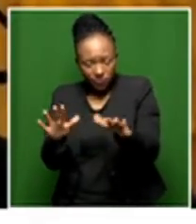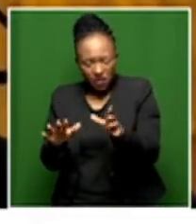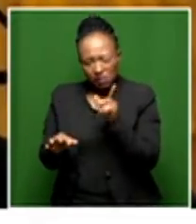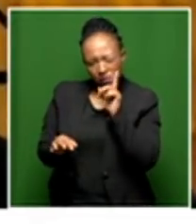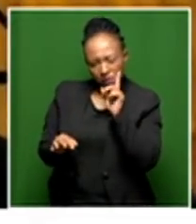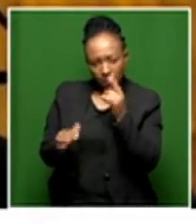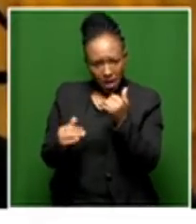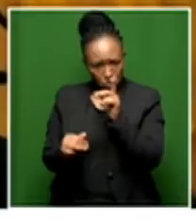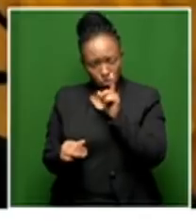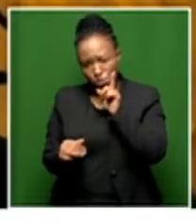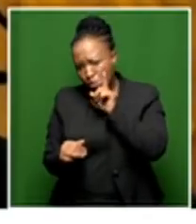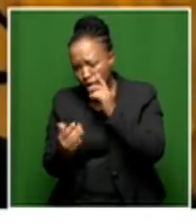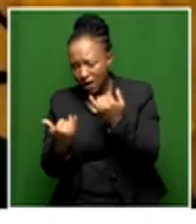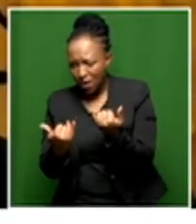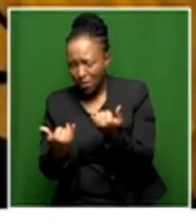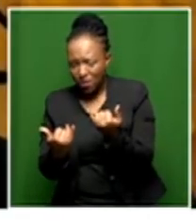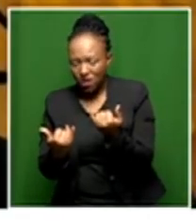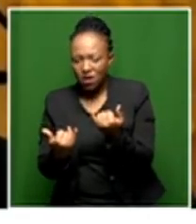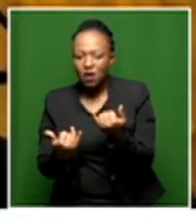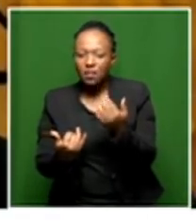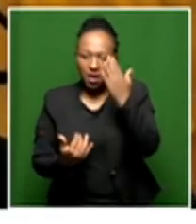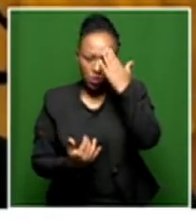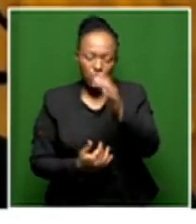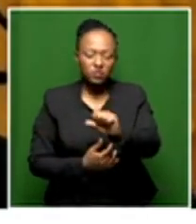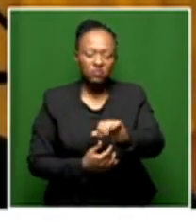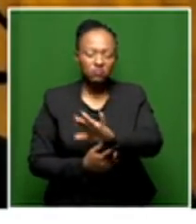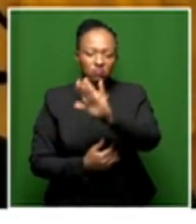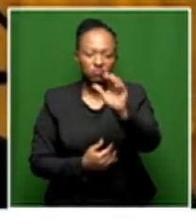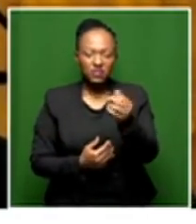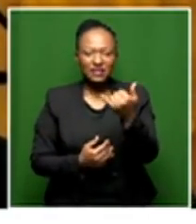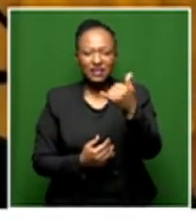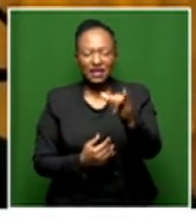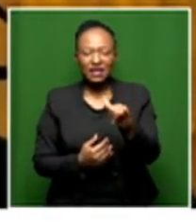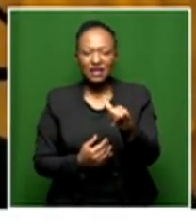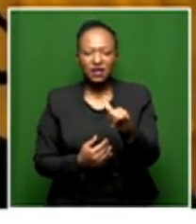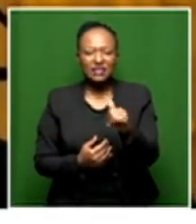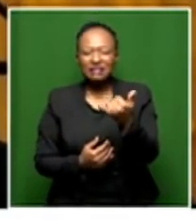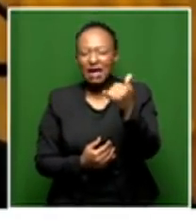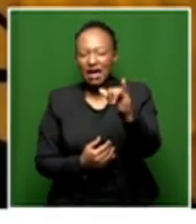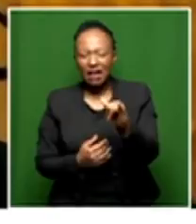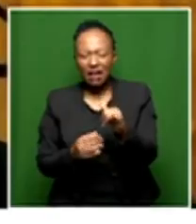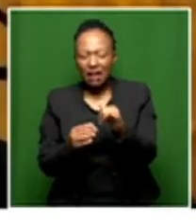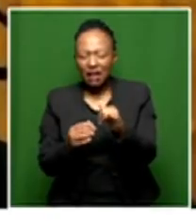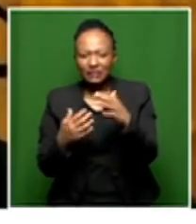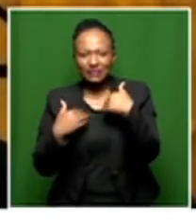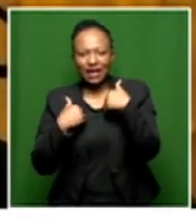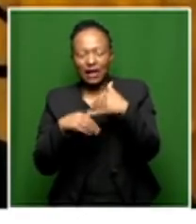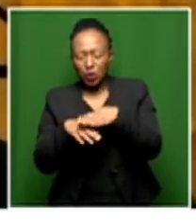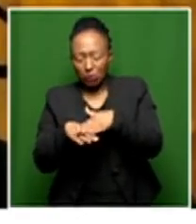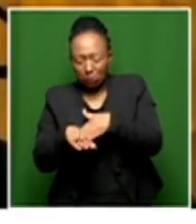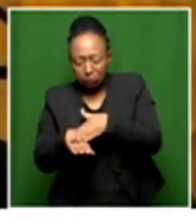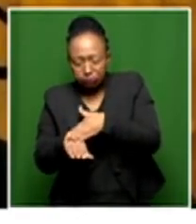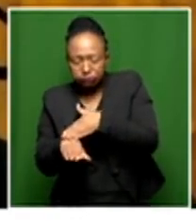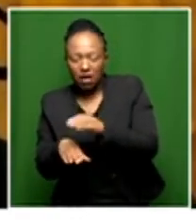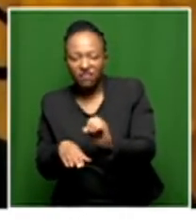even looking to at the moment? Or, I mean, I know here in South Africa, we still, we were a drop in the ocean. We still nowhere in the population.